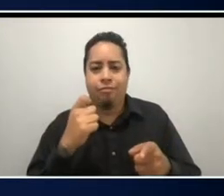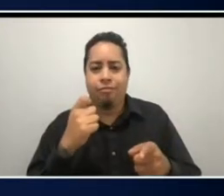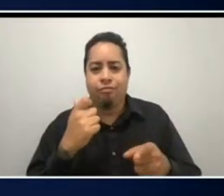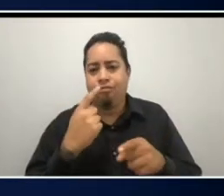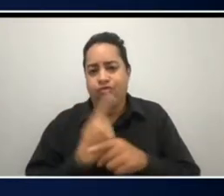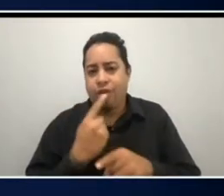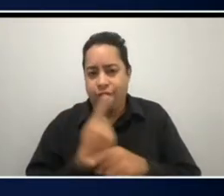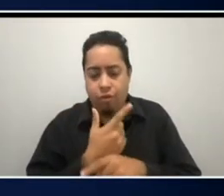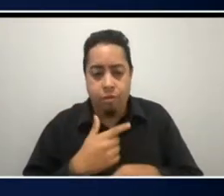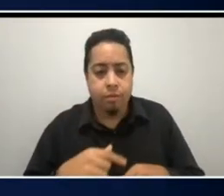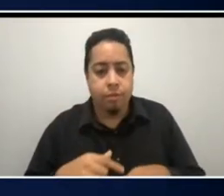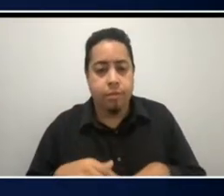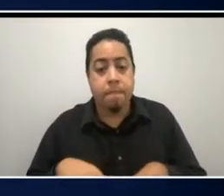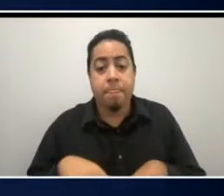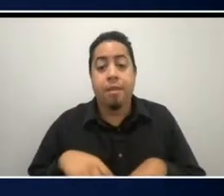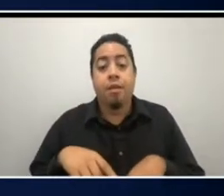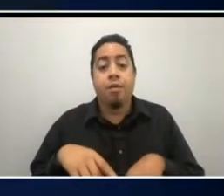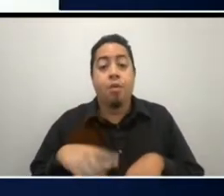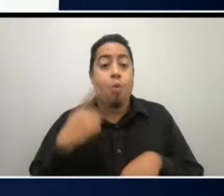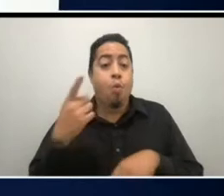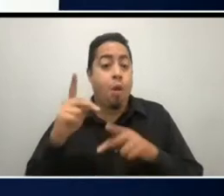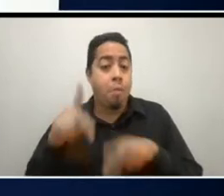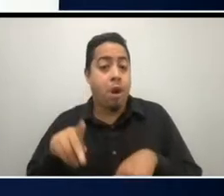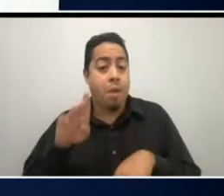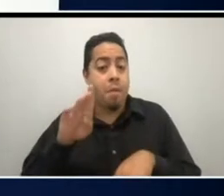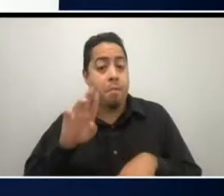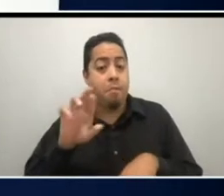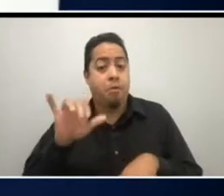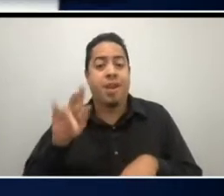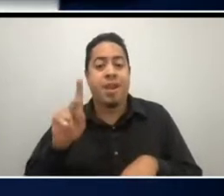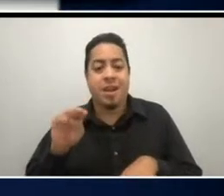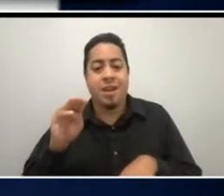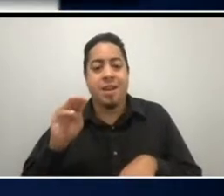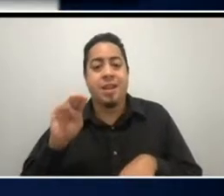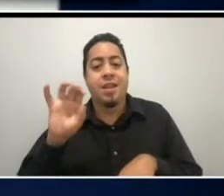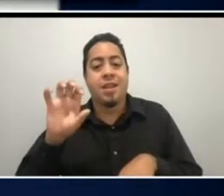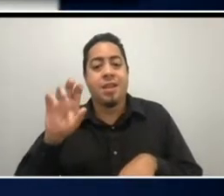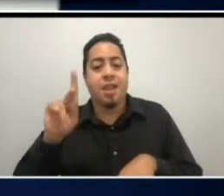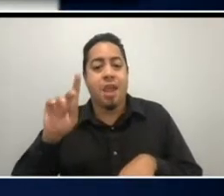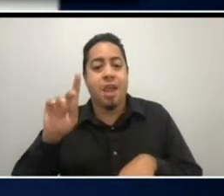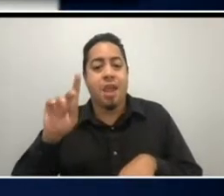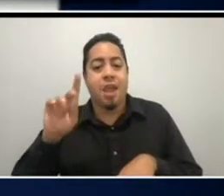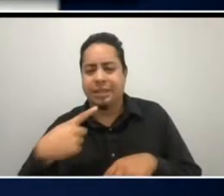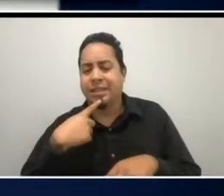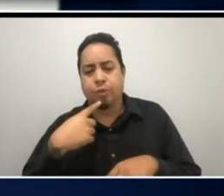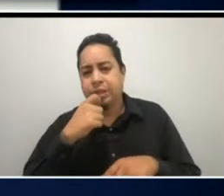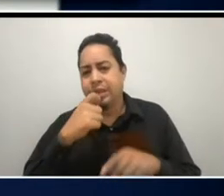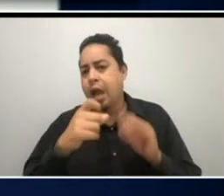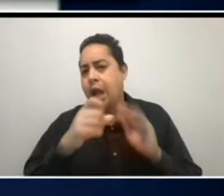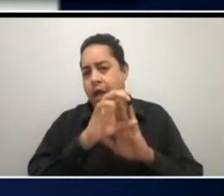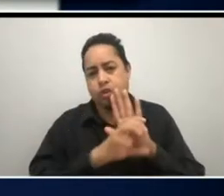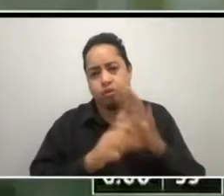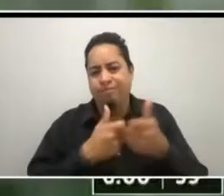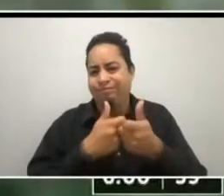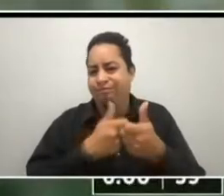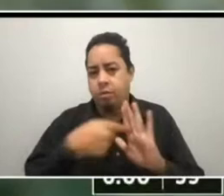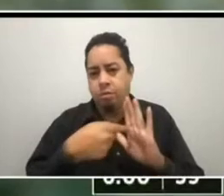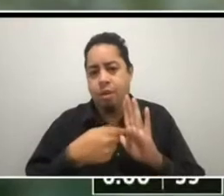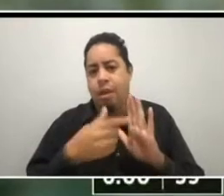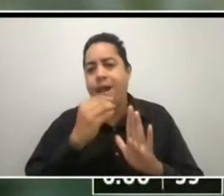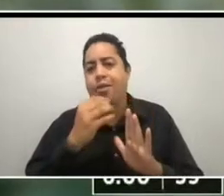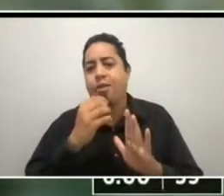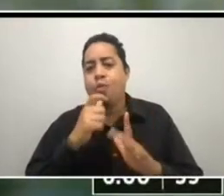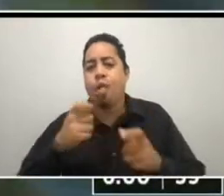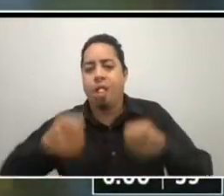the proposal unconstitutional, while Arizona House Speaker Rusty Bowers wrote that the idea would undermine the rule of law. The